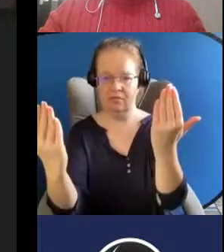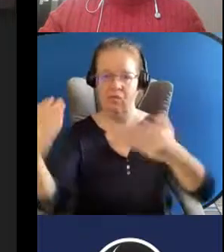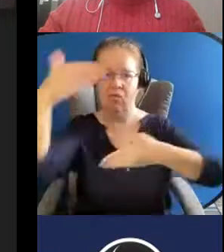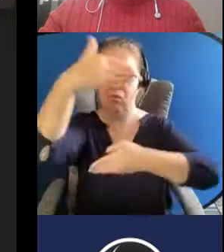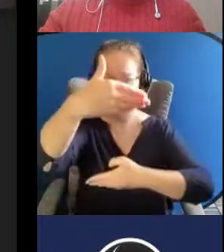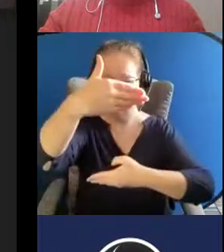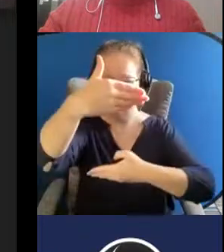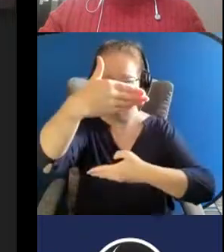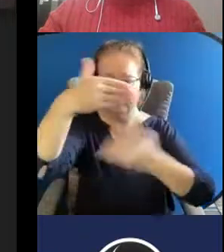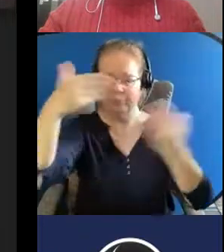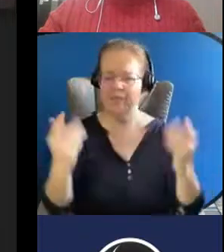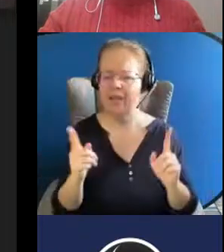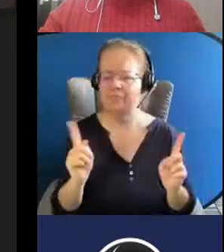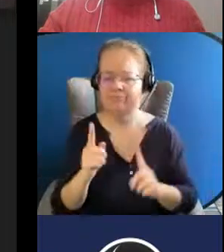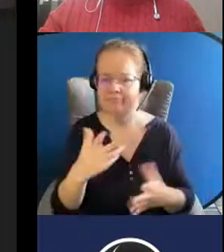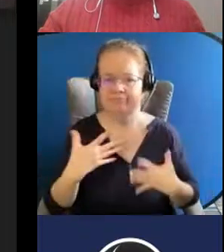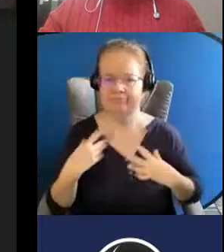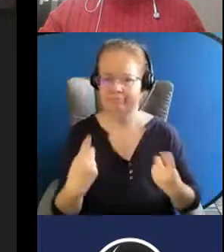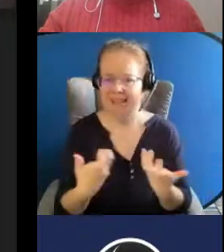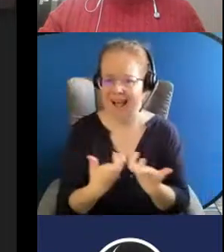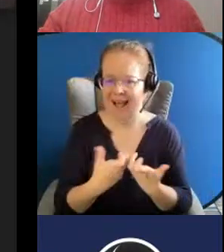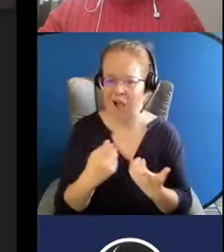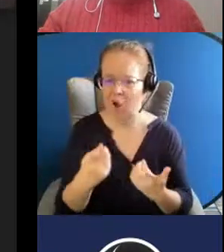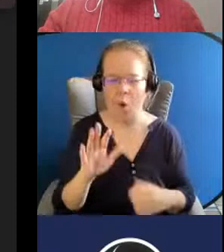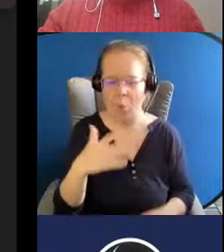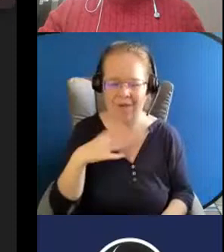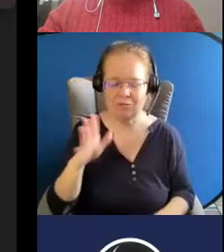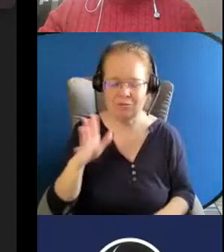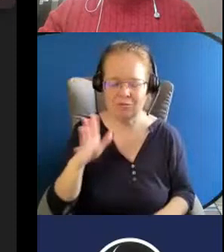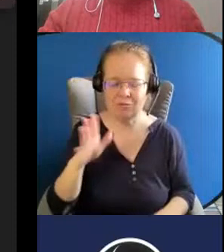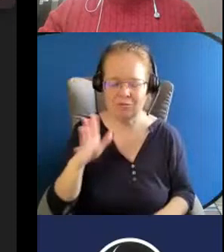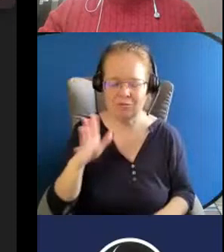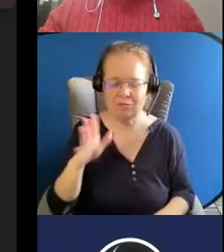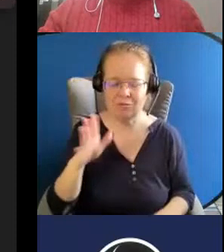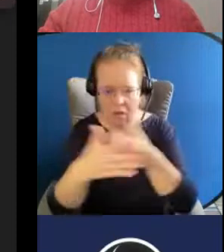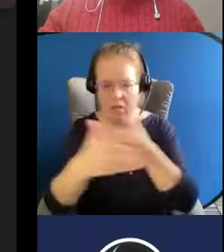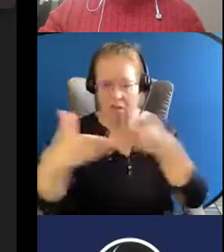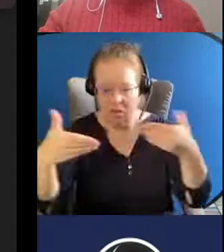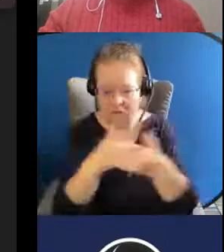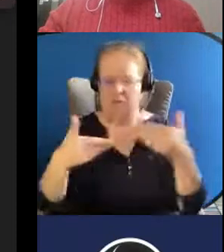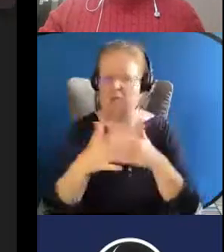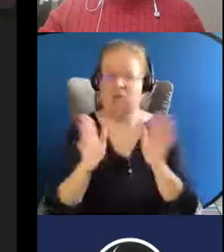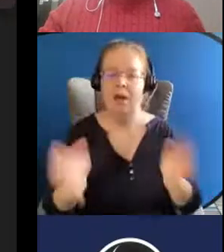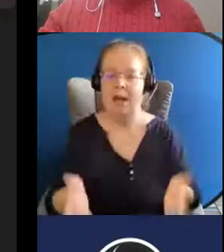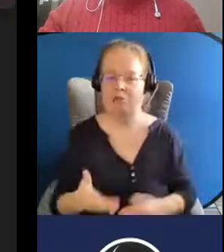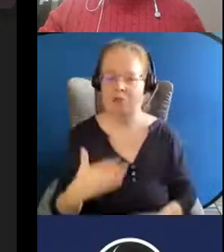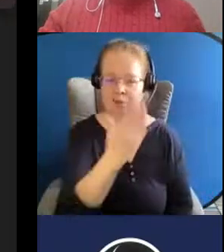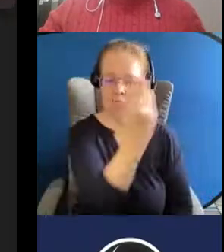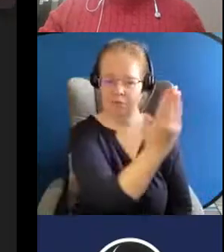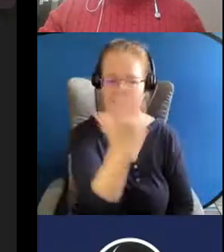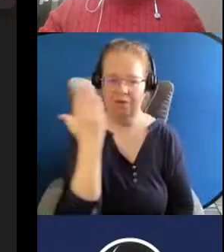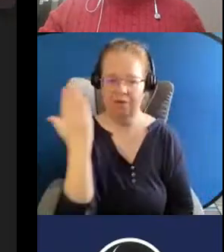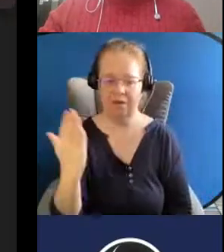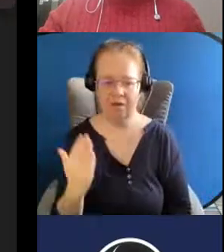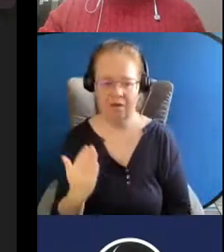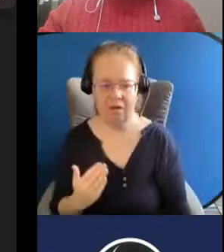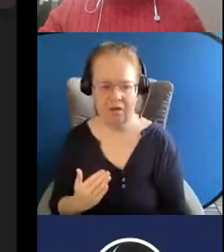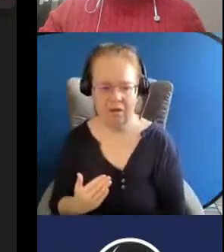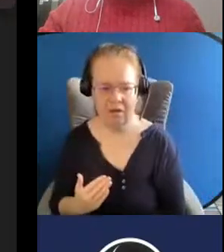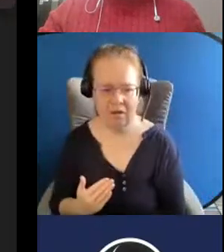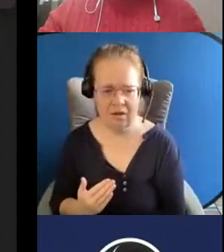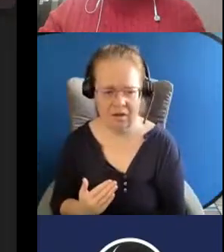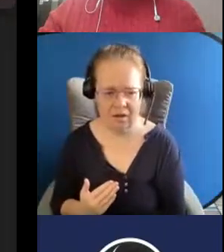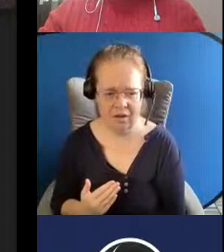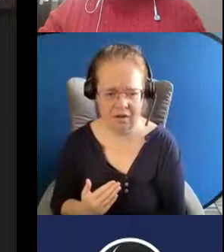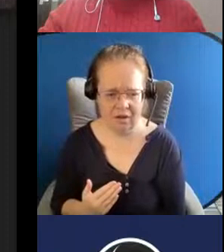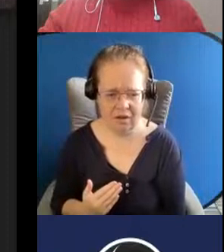however you like to have it set up without having to press different keys, different things. And I don't know how a screen reader behaves with that, Jeremy. In terms